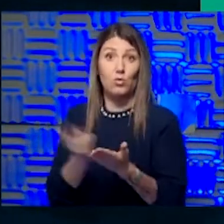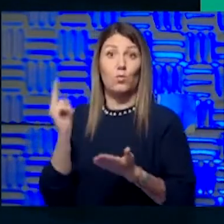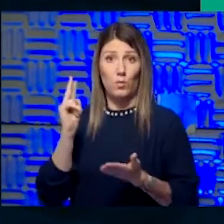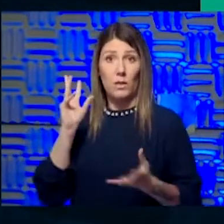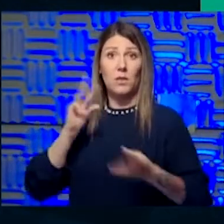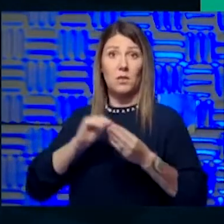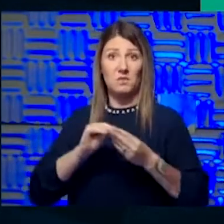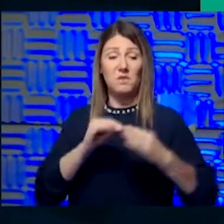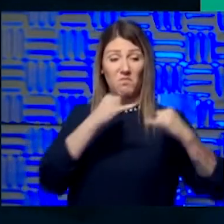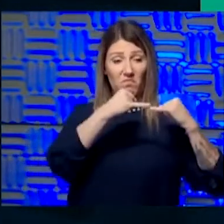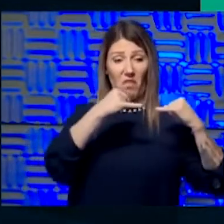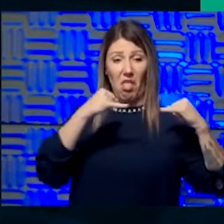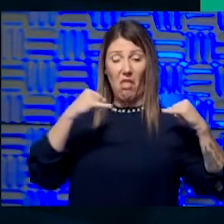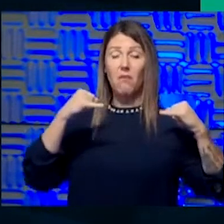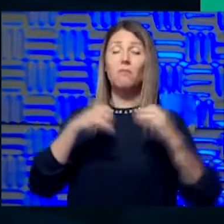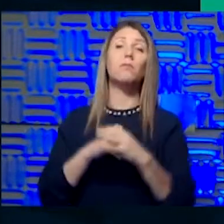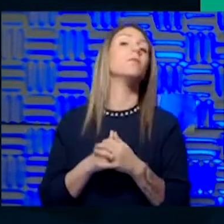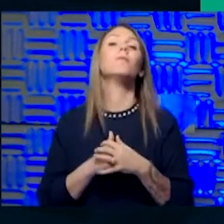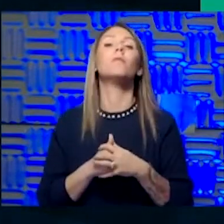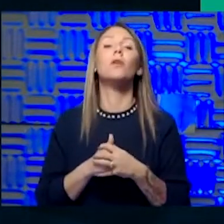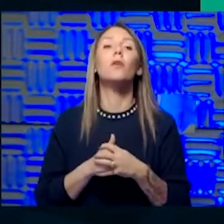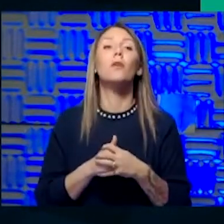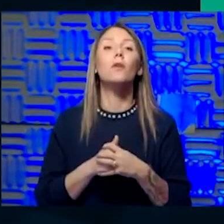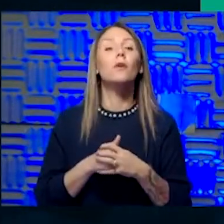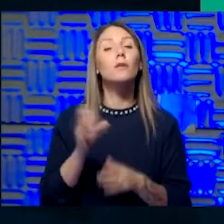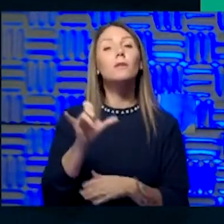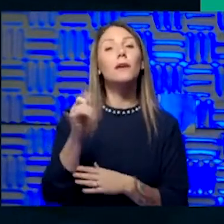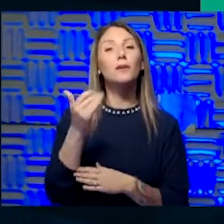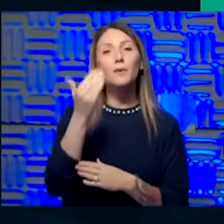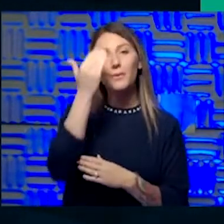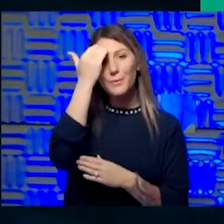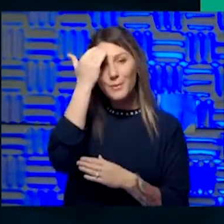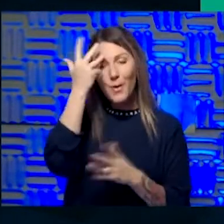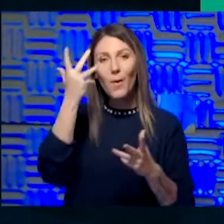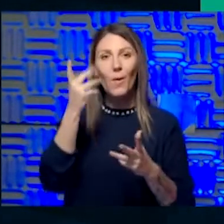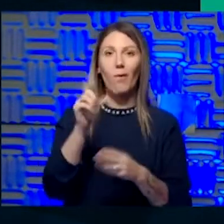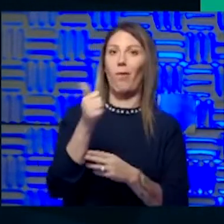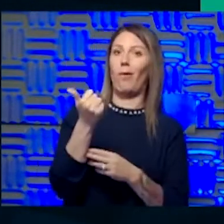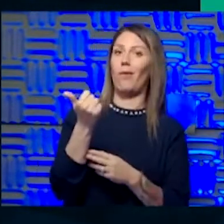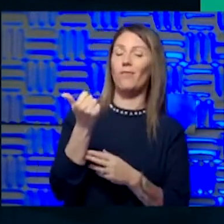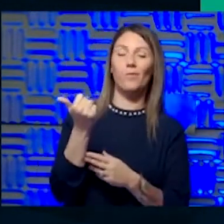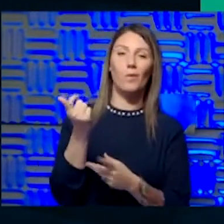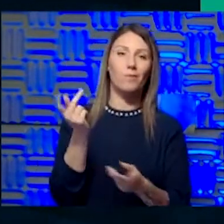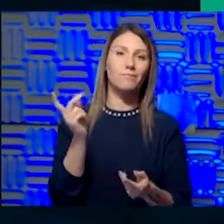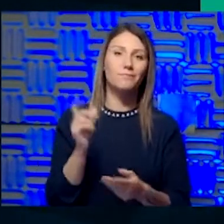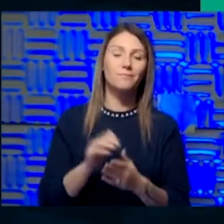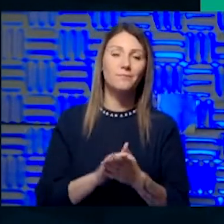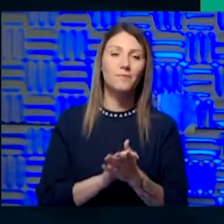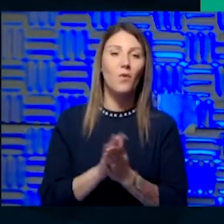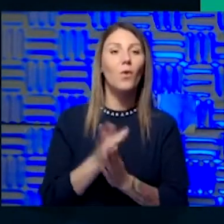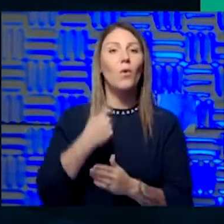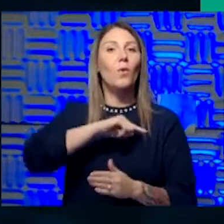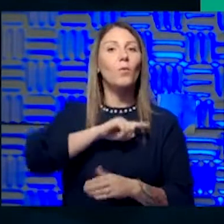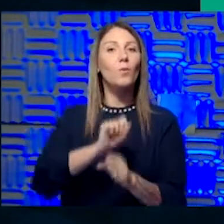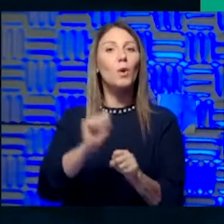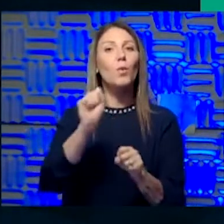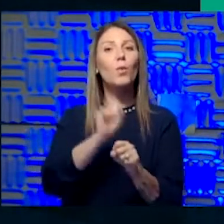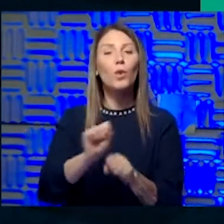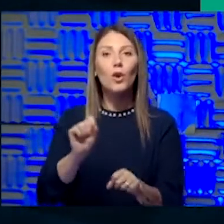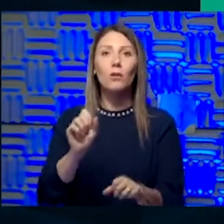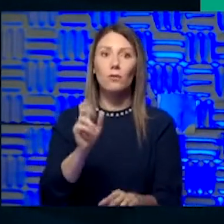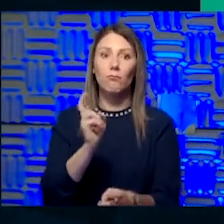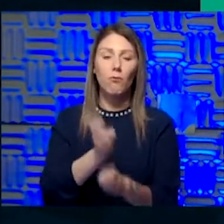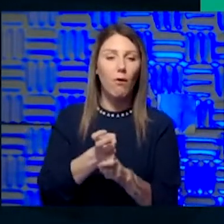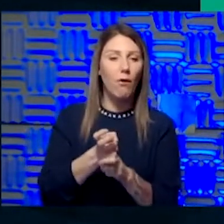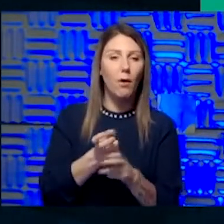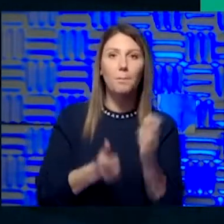Otherwise, as you know, like everyone else, we've been working hard,